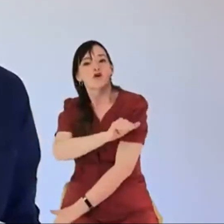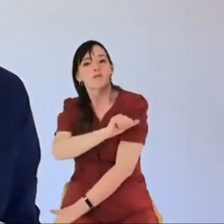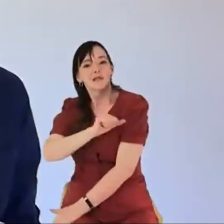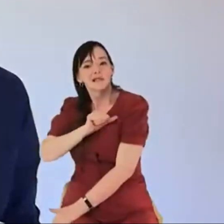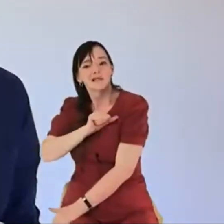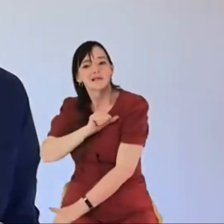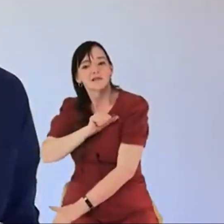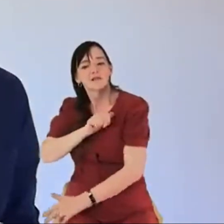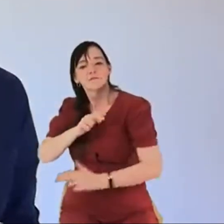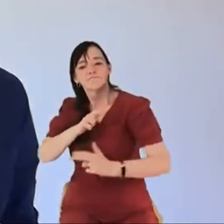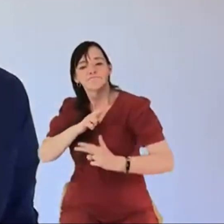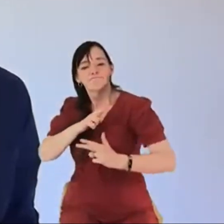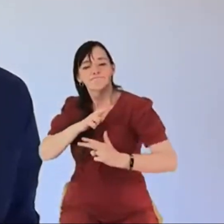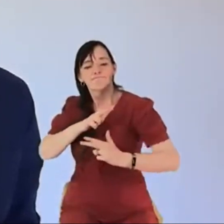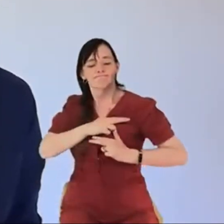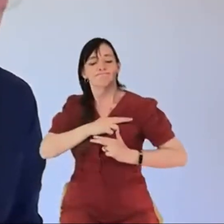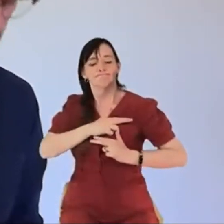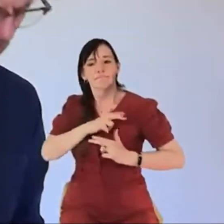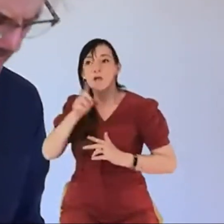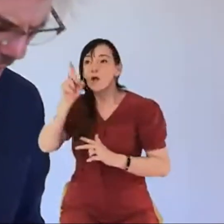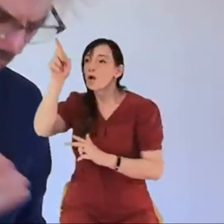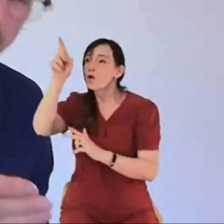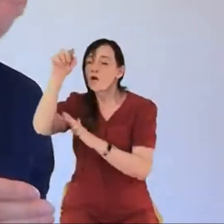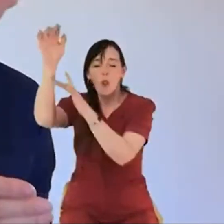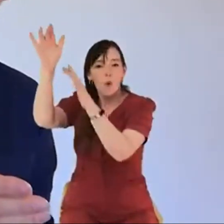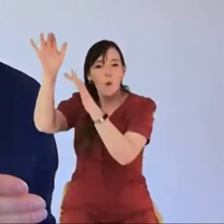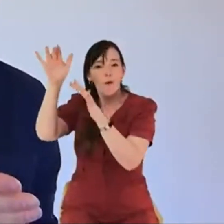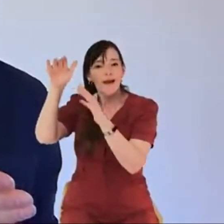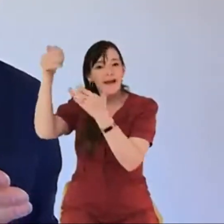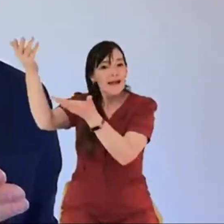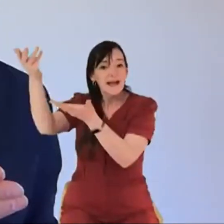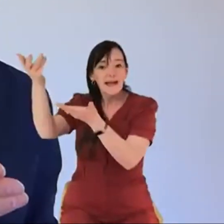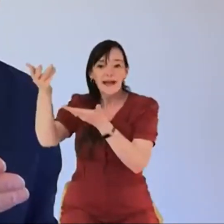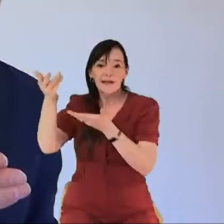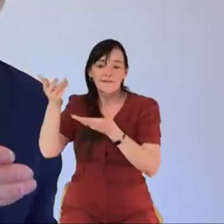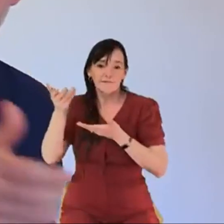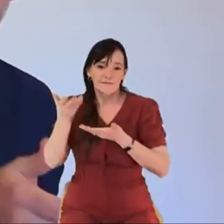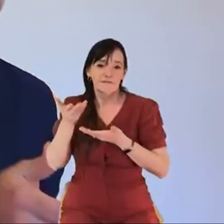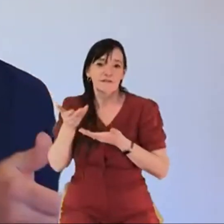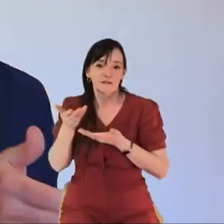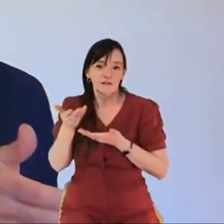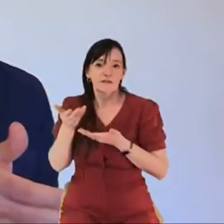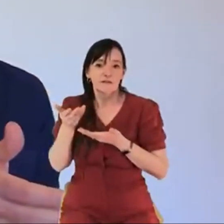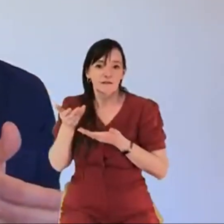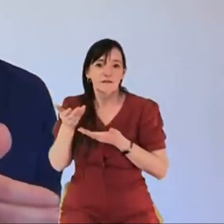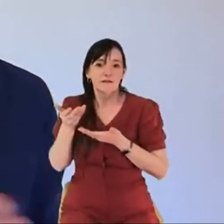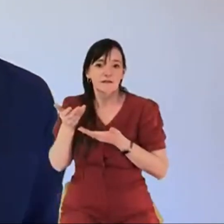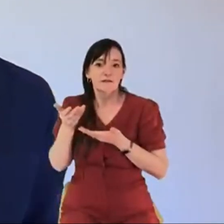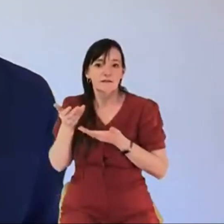he gave to me